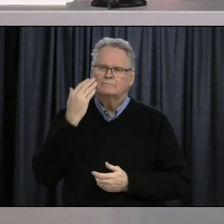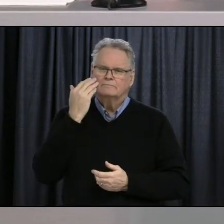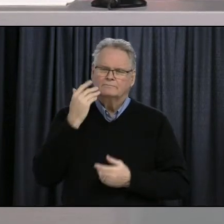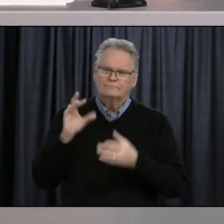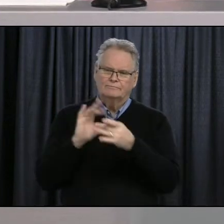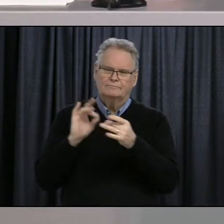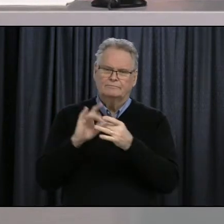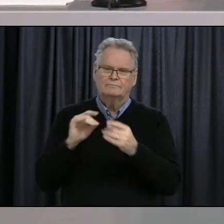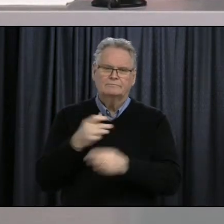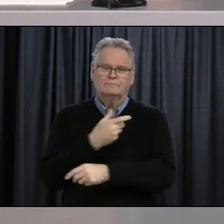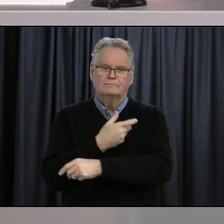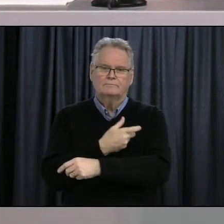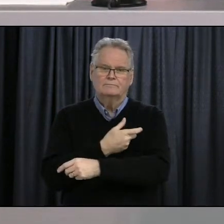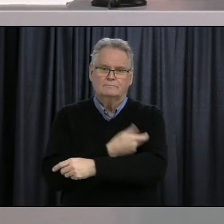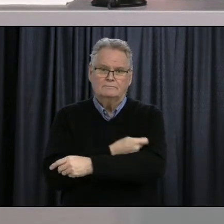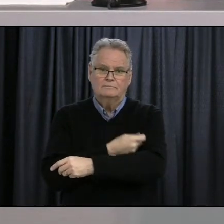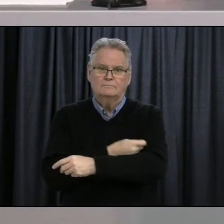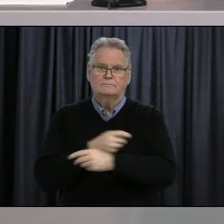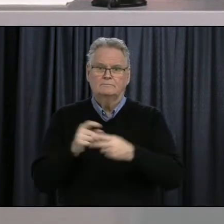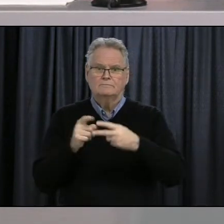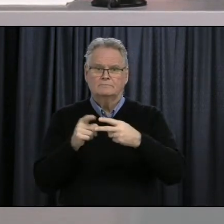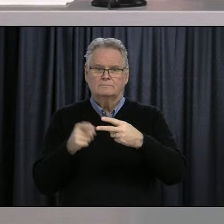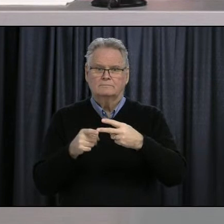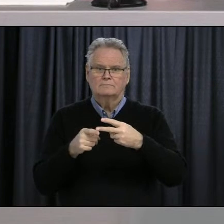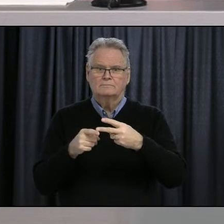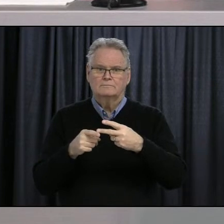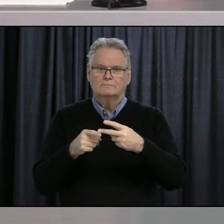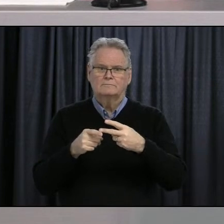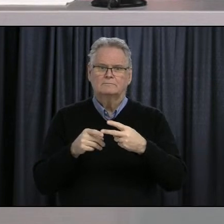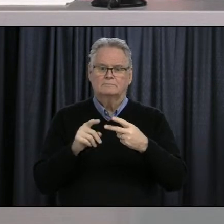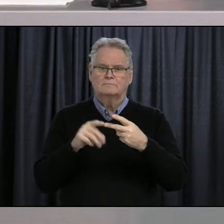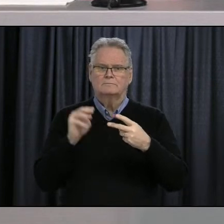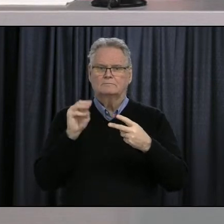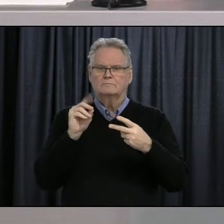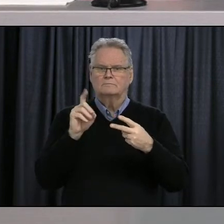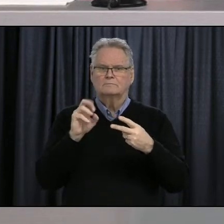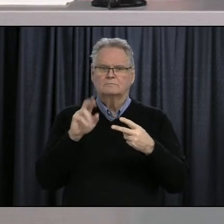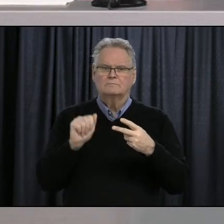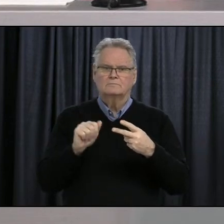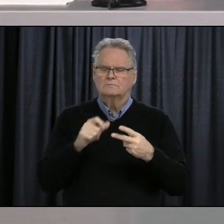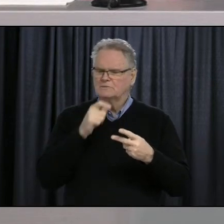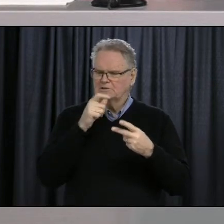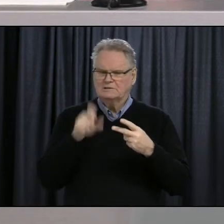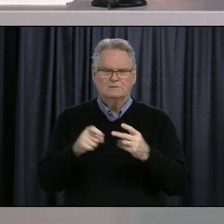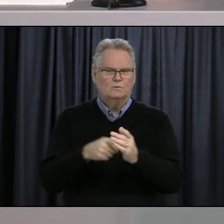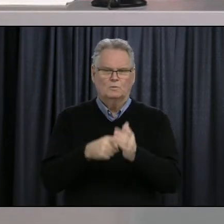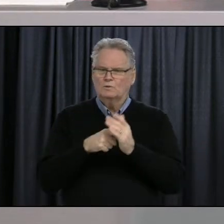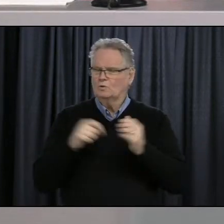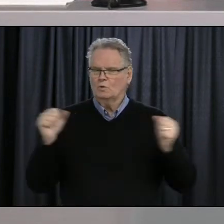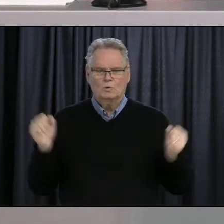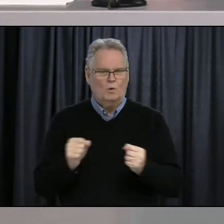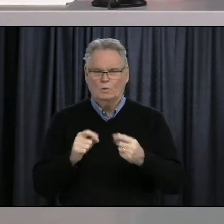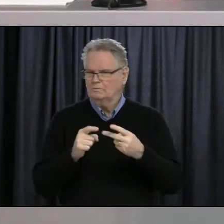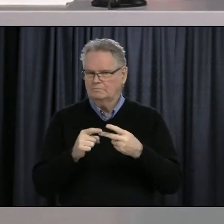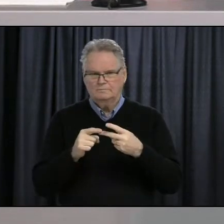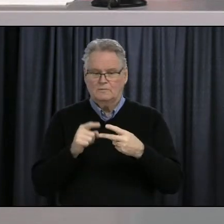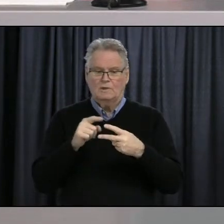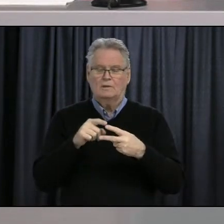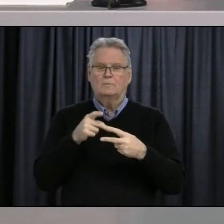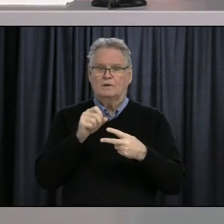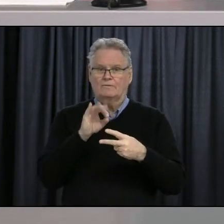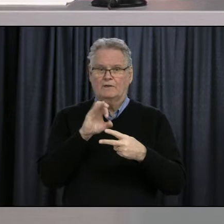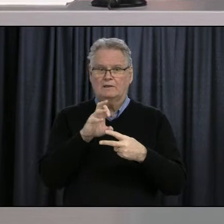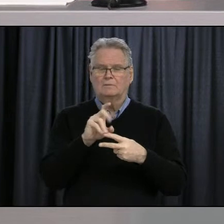looks like science says now that it doesn't need to be stored at the ultra-cold, which could probably make it more readily available here, but when you get it.